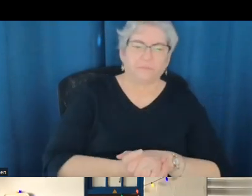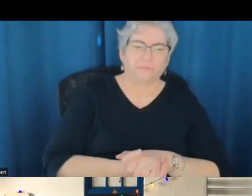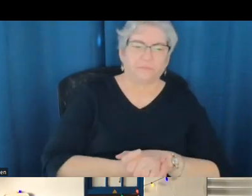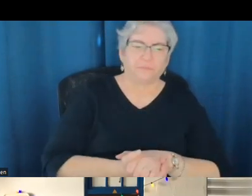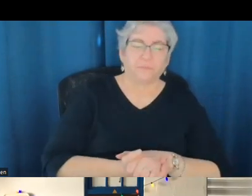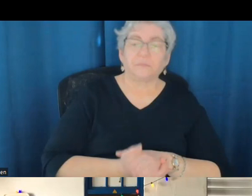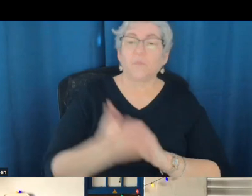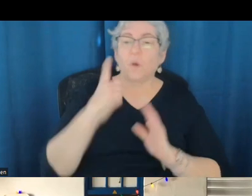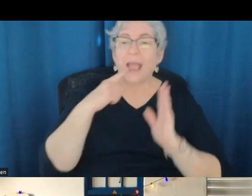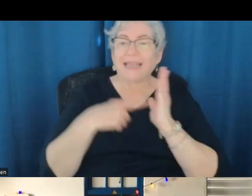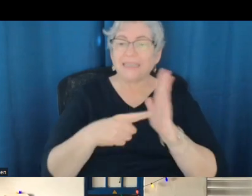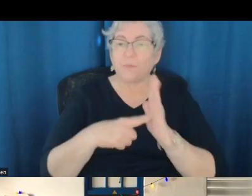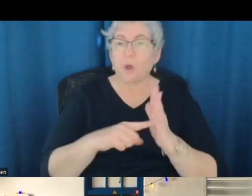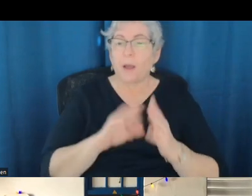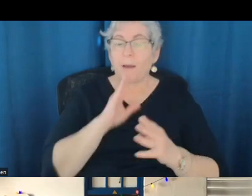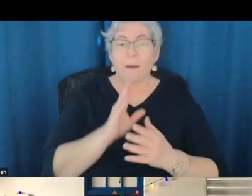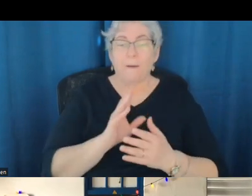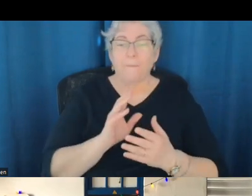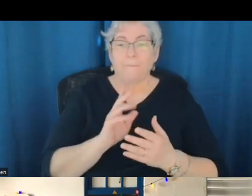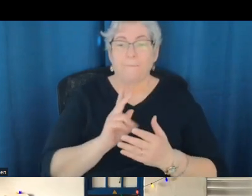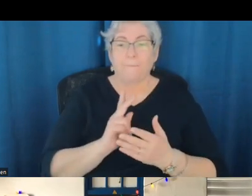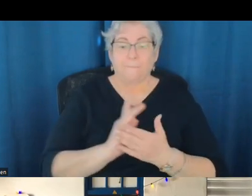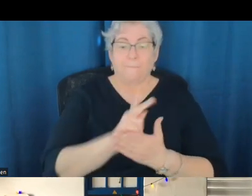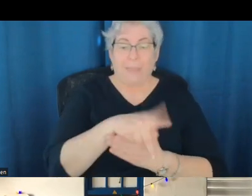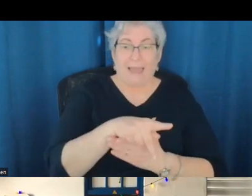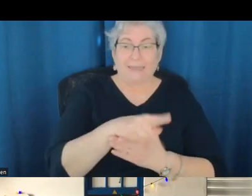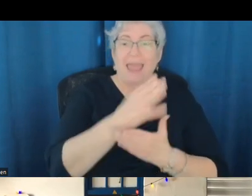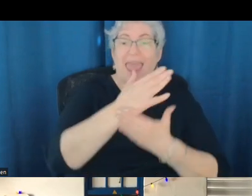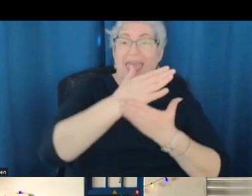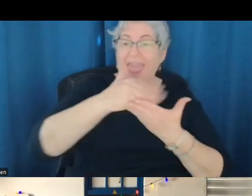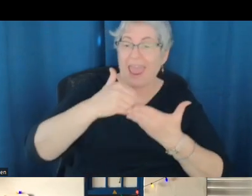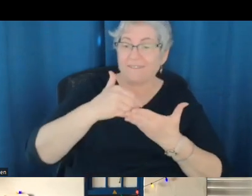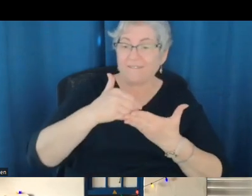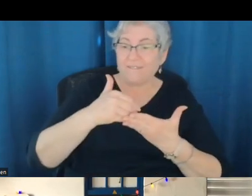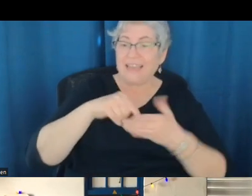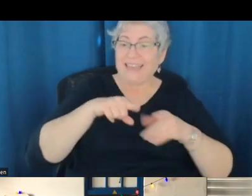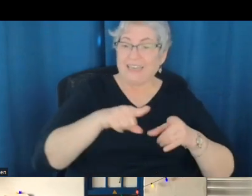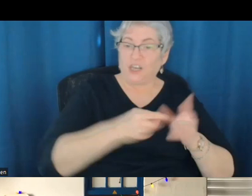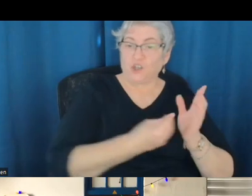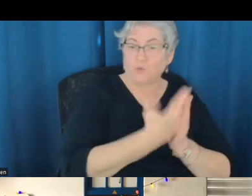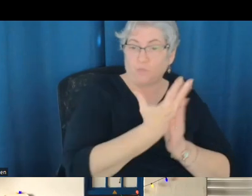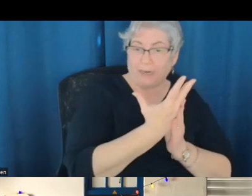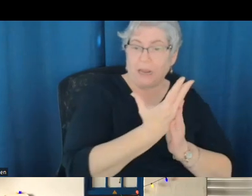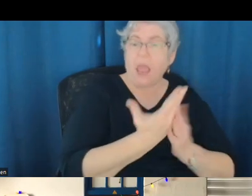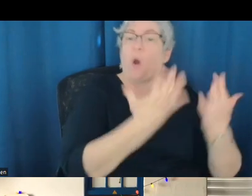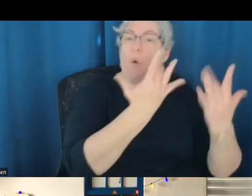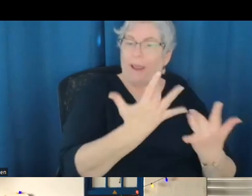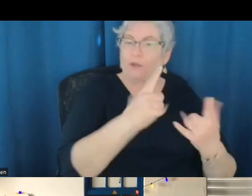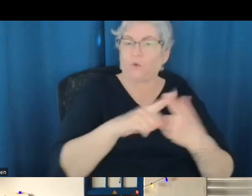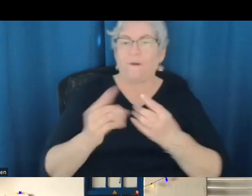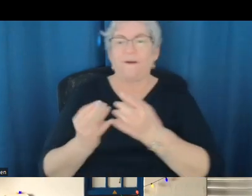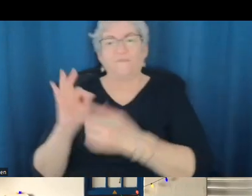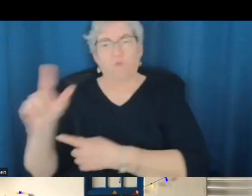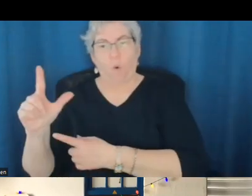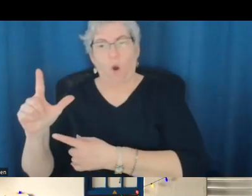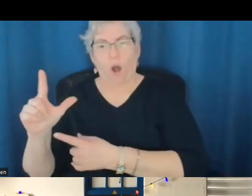An example would be to plant half of the species in the spring and wait to install the second half in the fall. Also keep in mind the cost